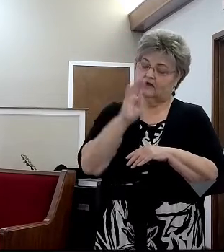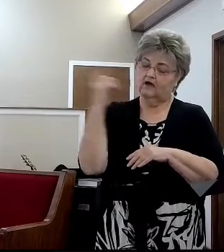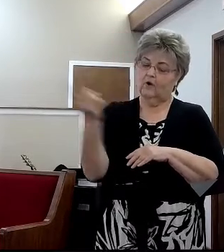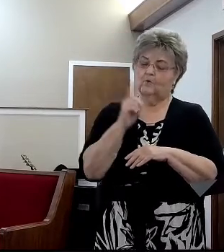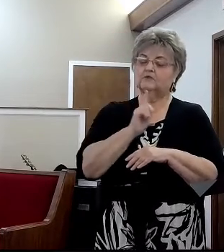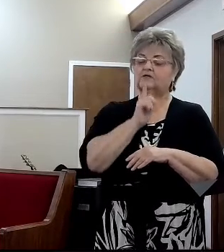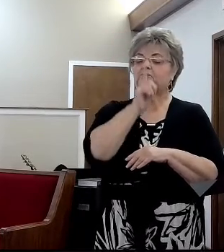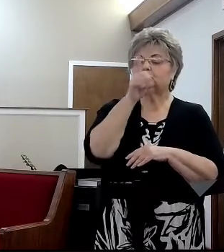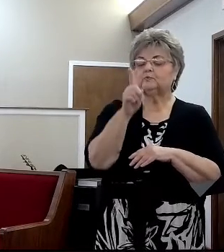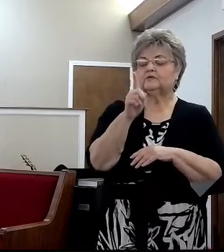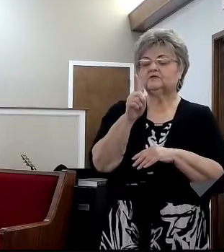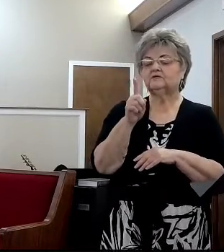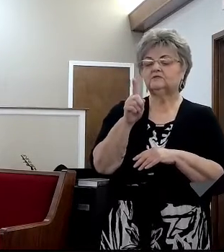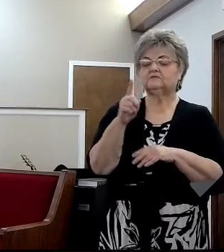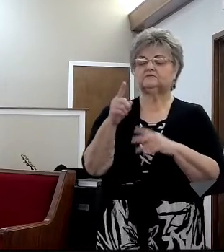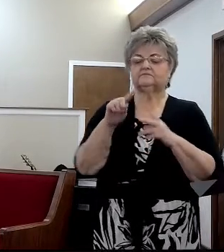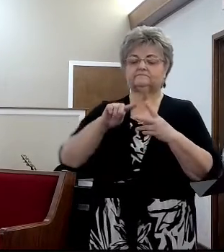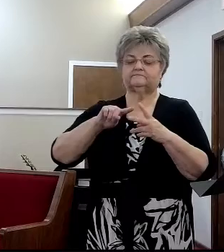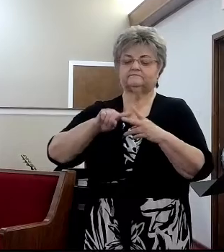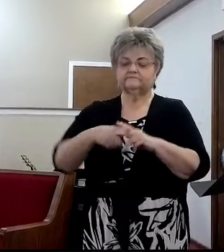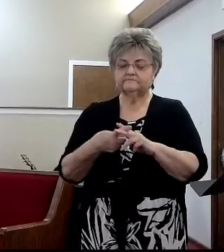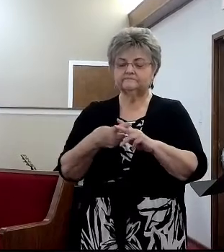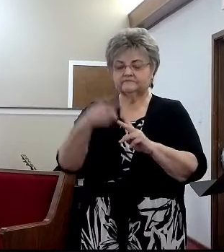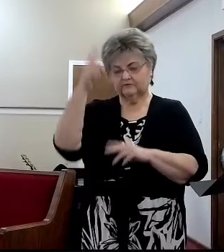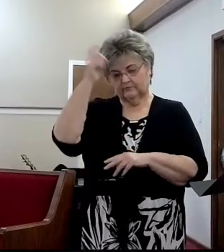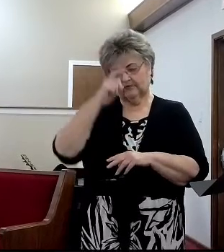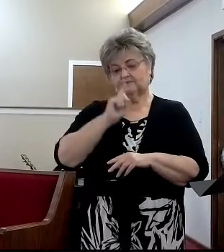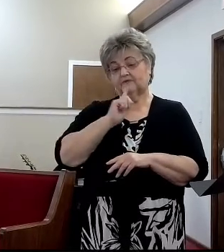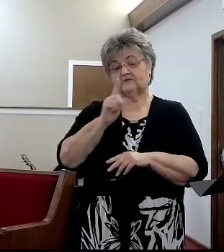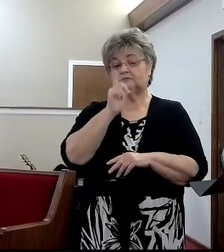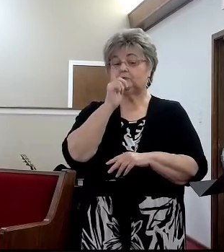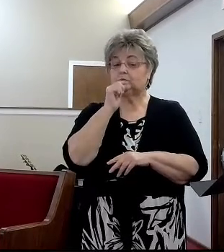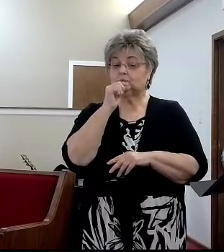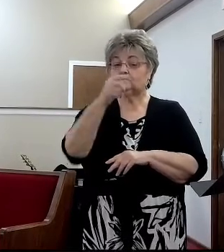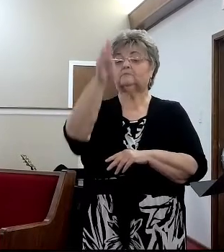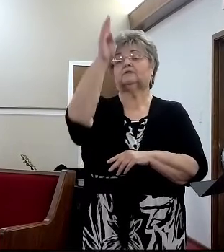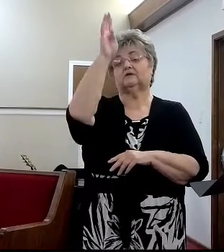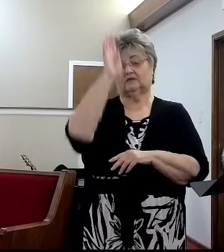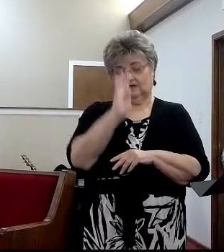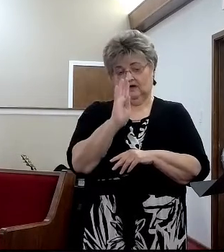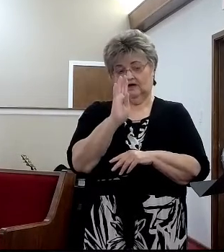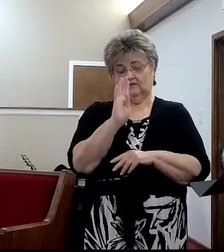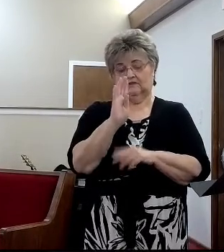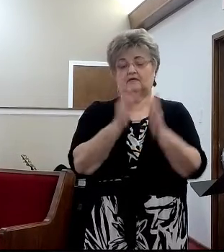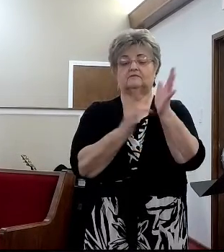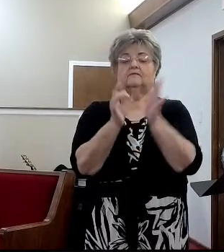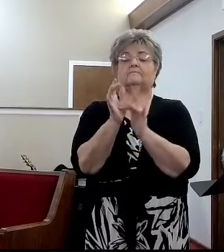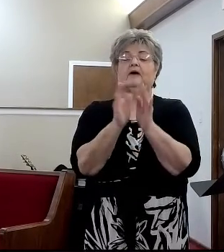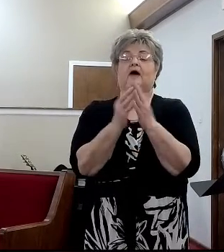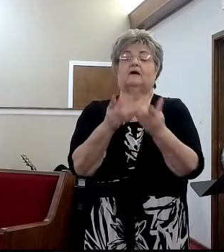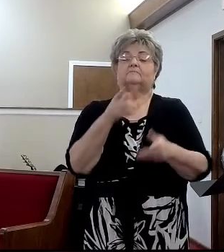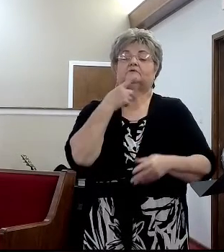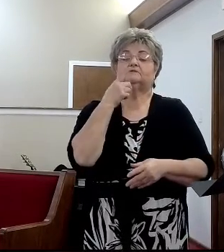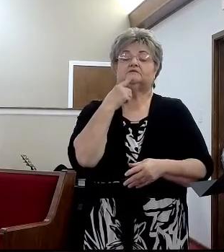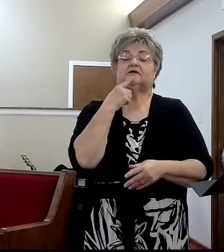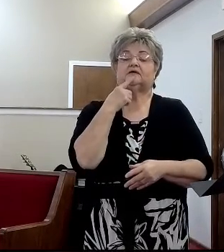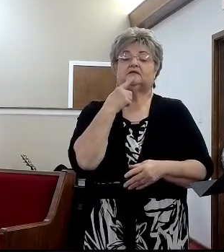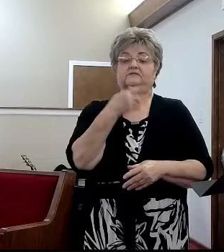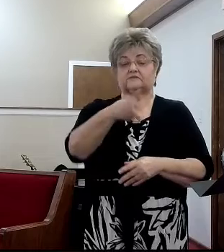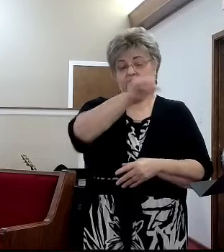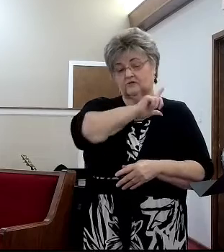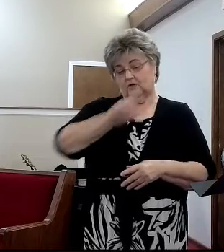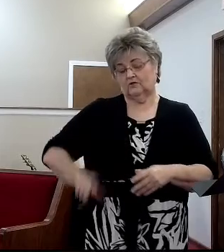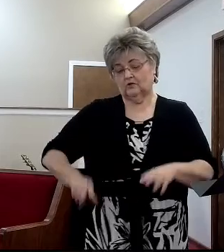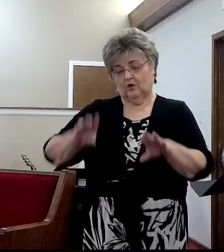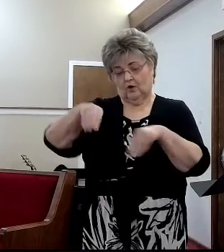real source of wisdom is God. We should know that at this point through this lesson. And the Bible tells us, "For the Lord giveth